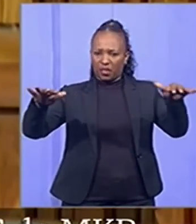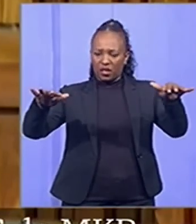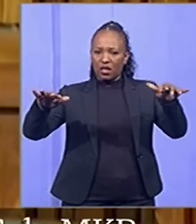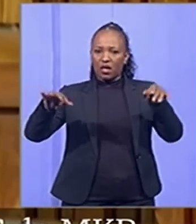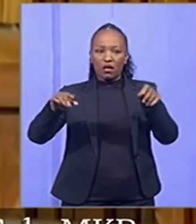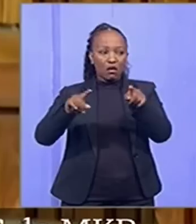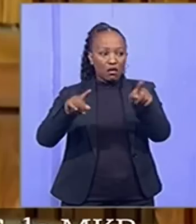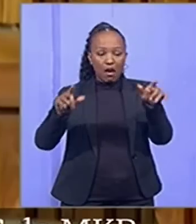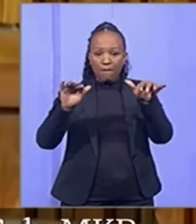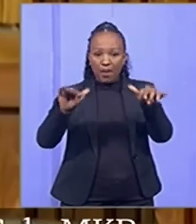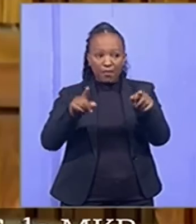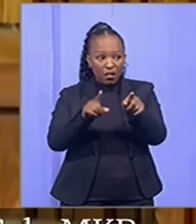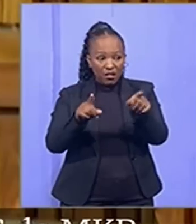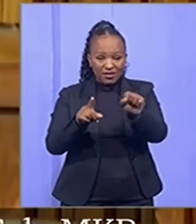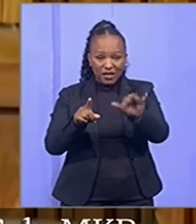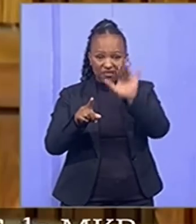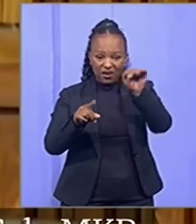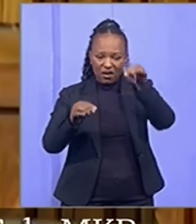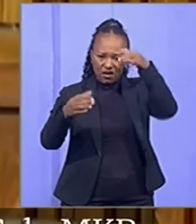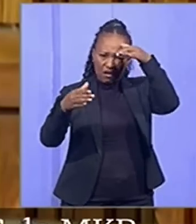intelligence geniuses of people